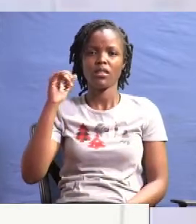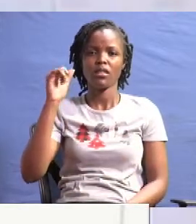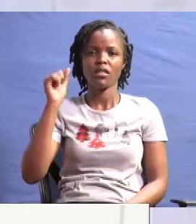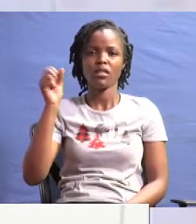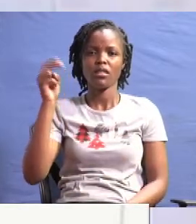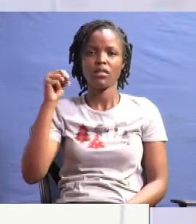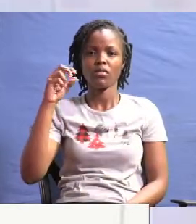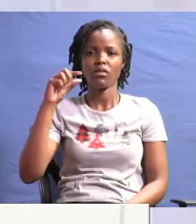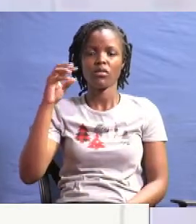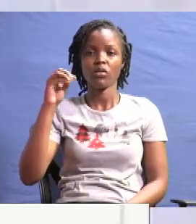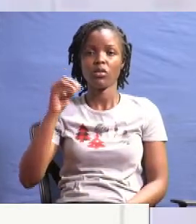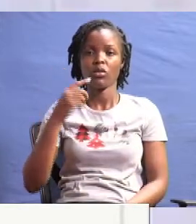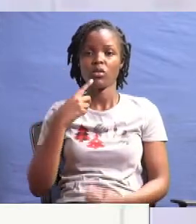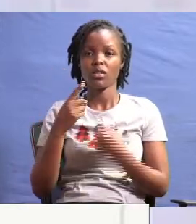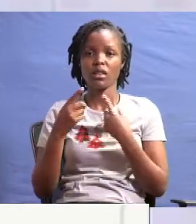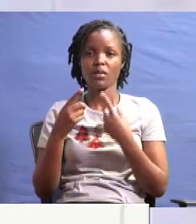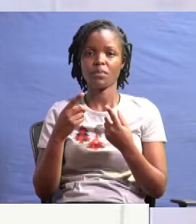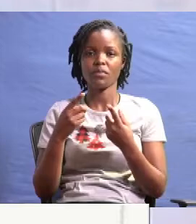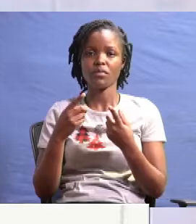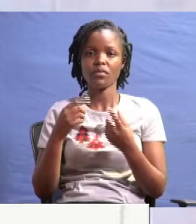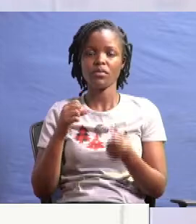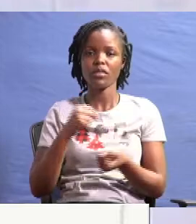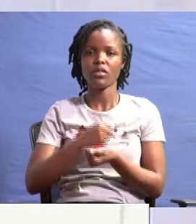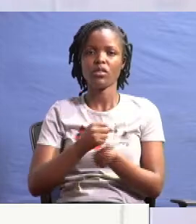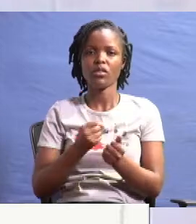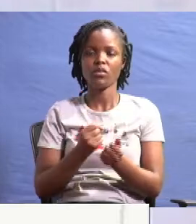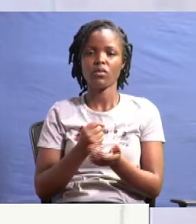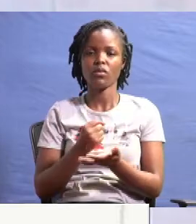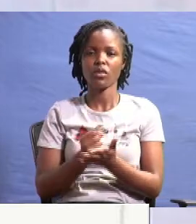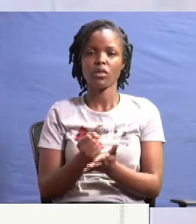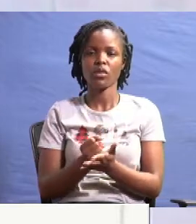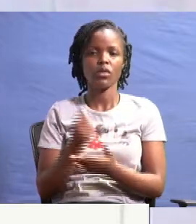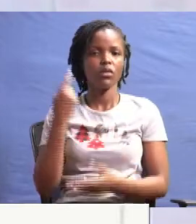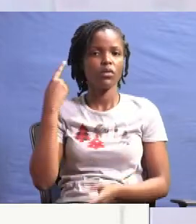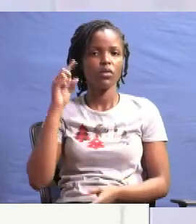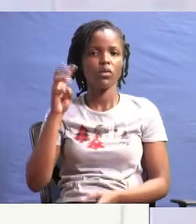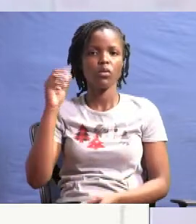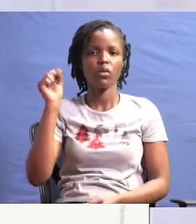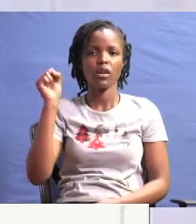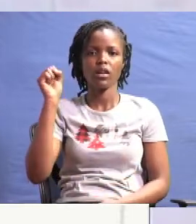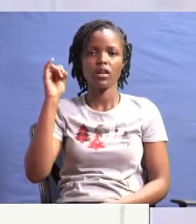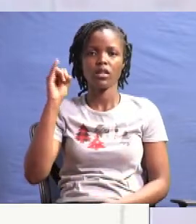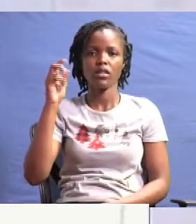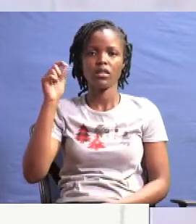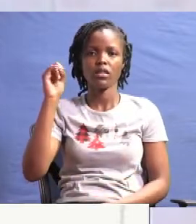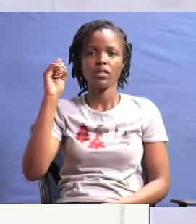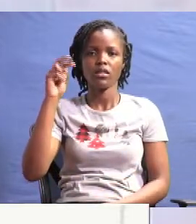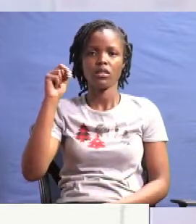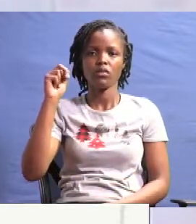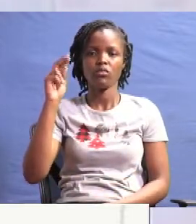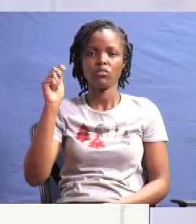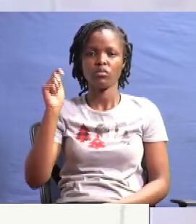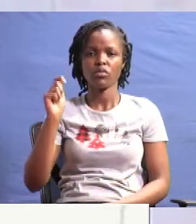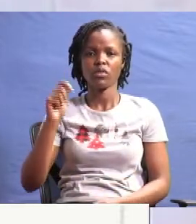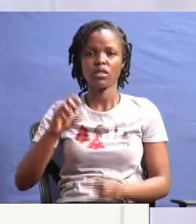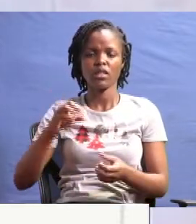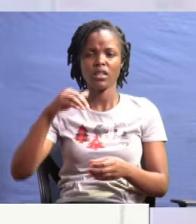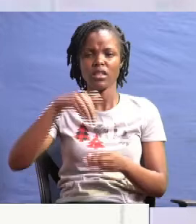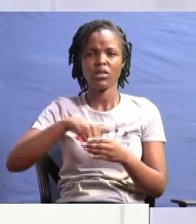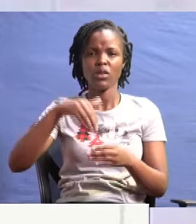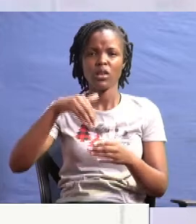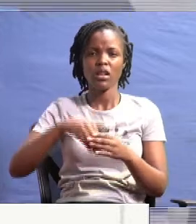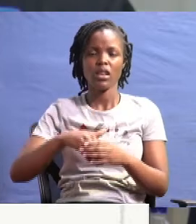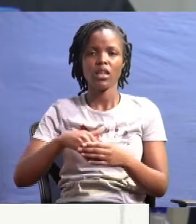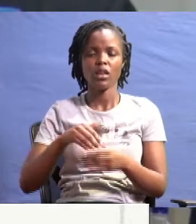from holding public office for Waititu and his co-accused, who include his wife and businessman Charles